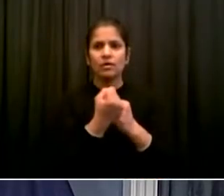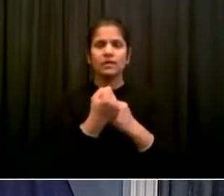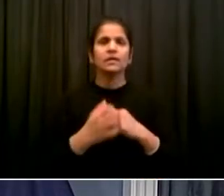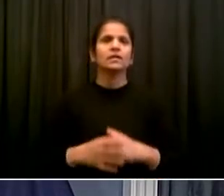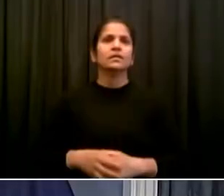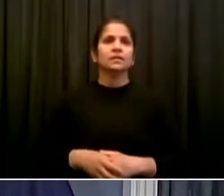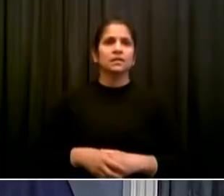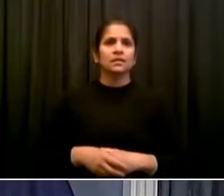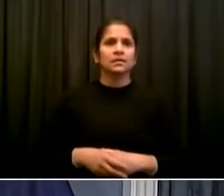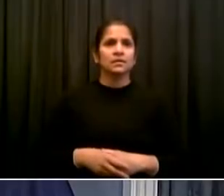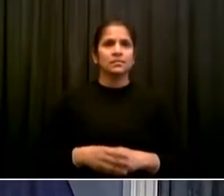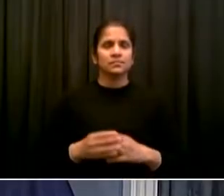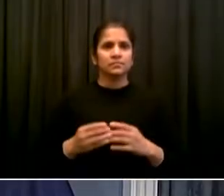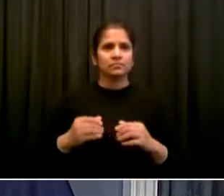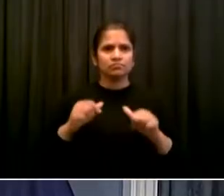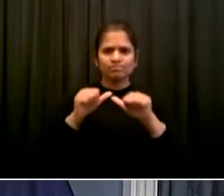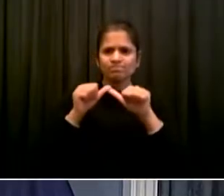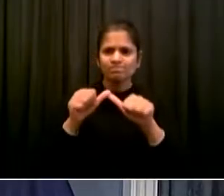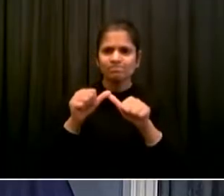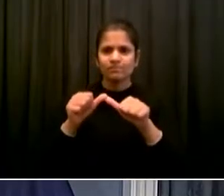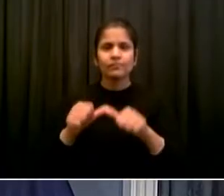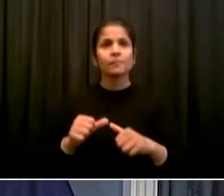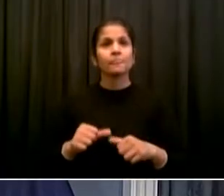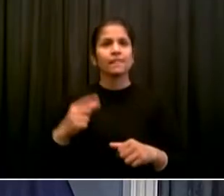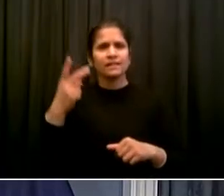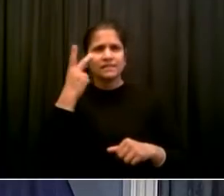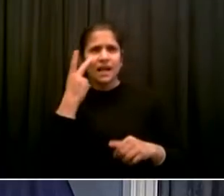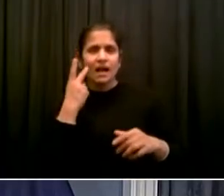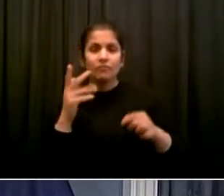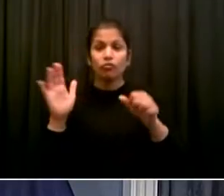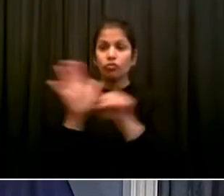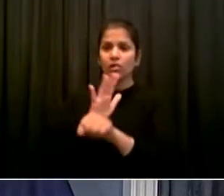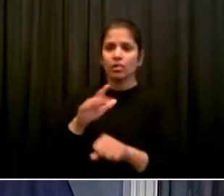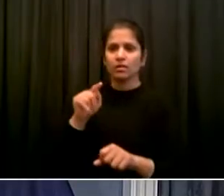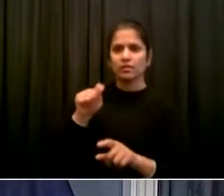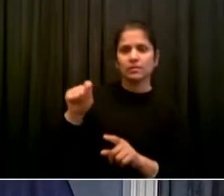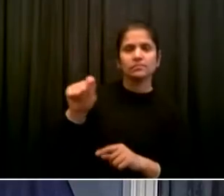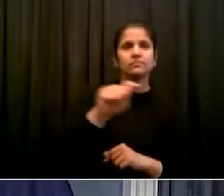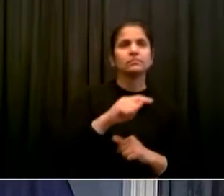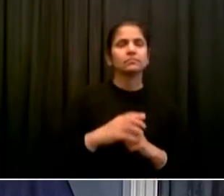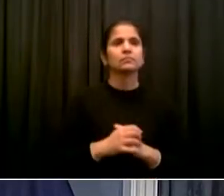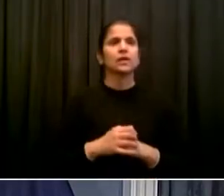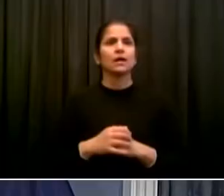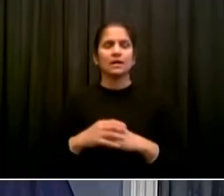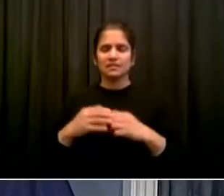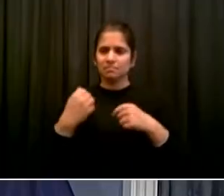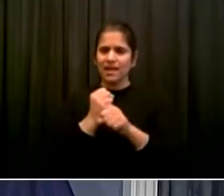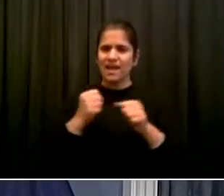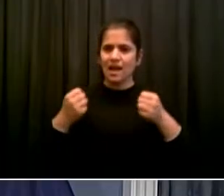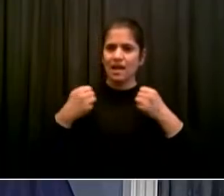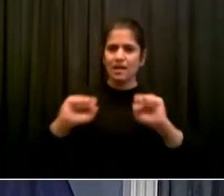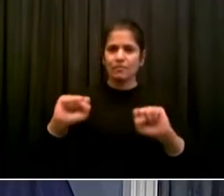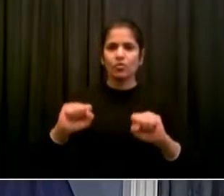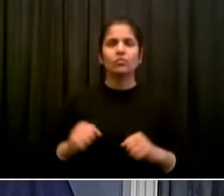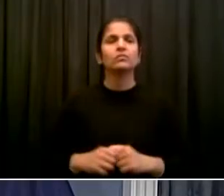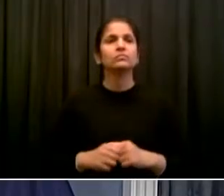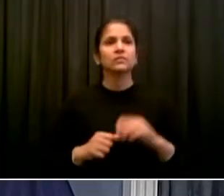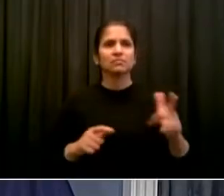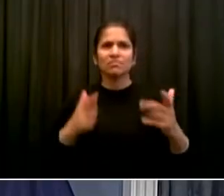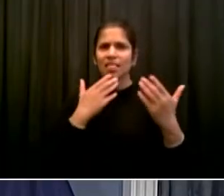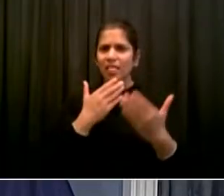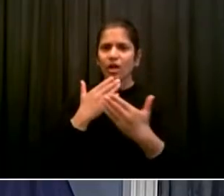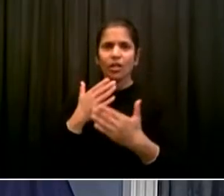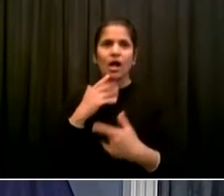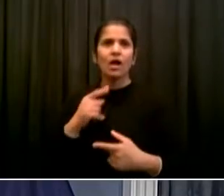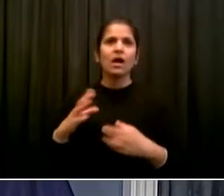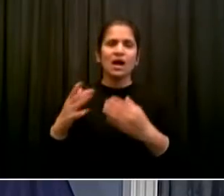haul, to see it through to full implementation. I just want to thank you and my co-sponsors and all who played a part in bringing